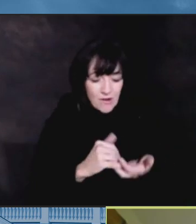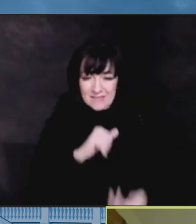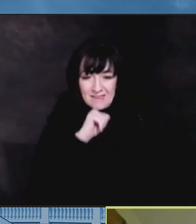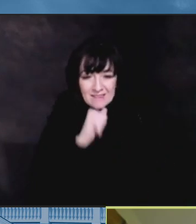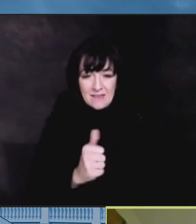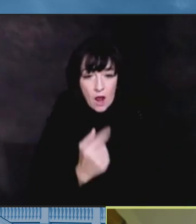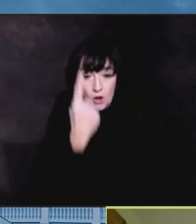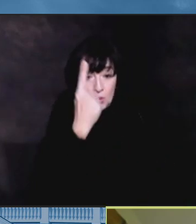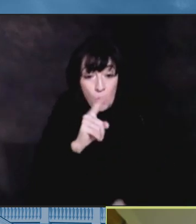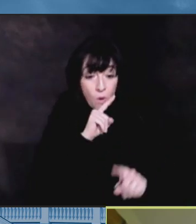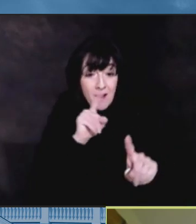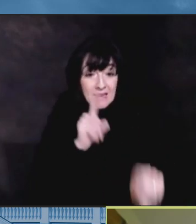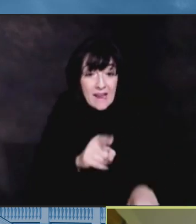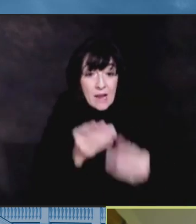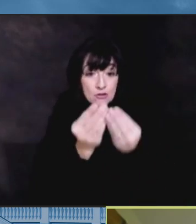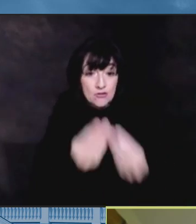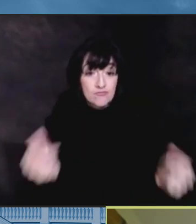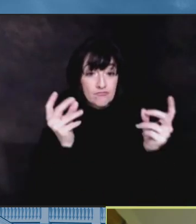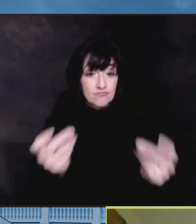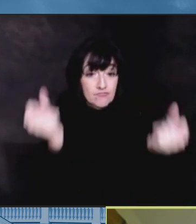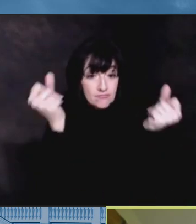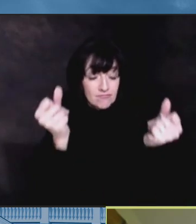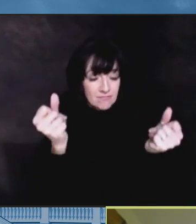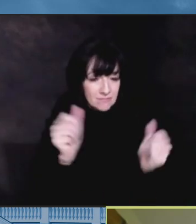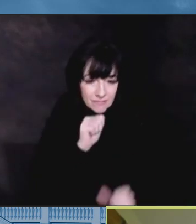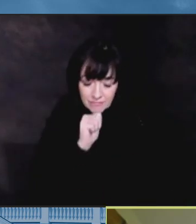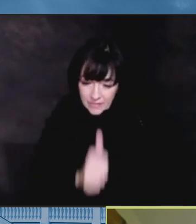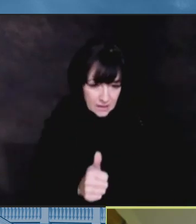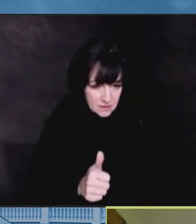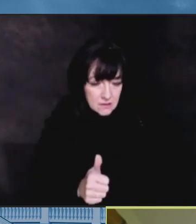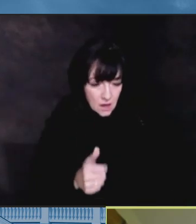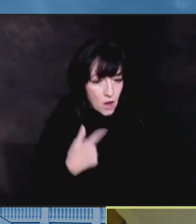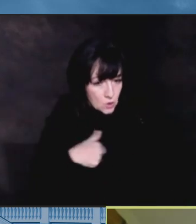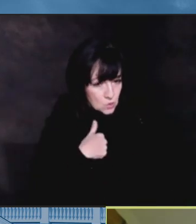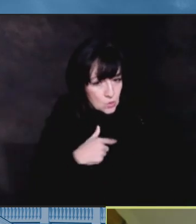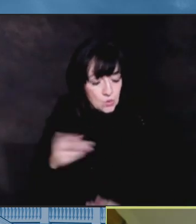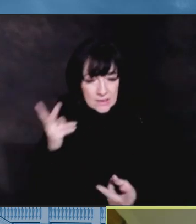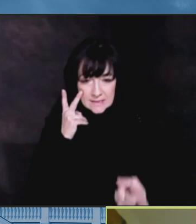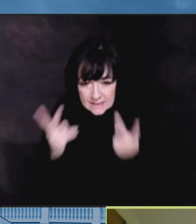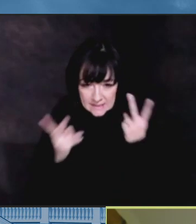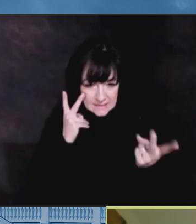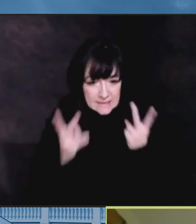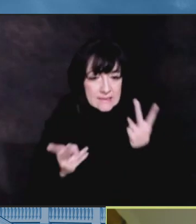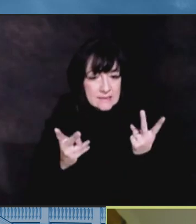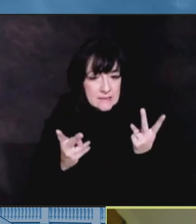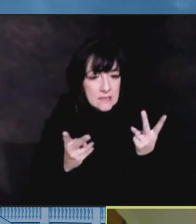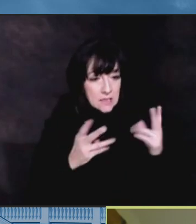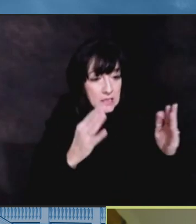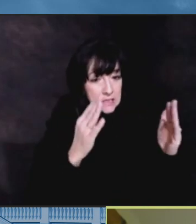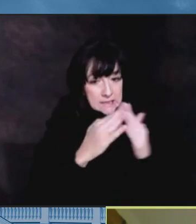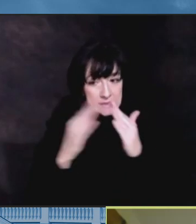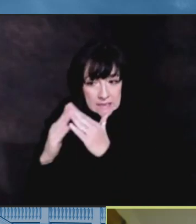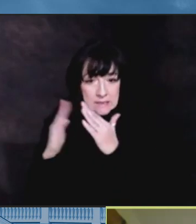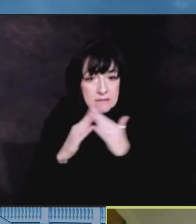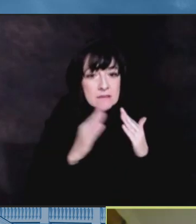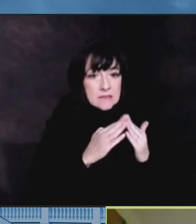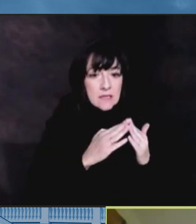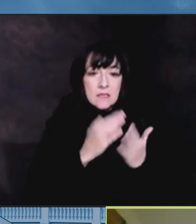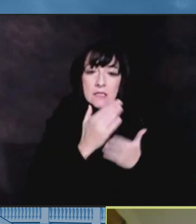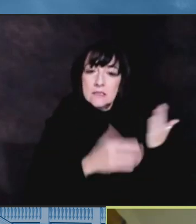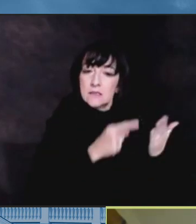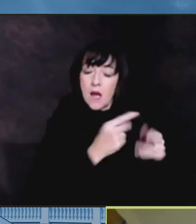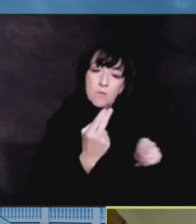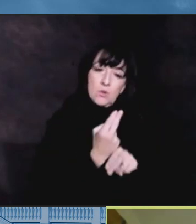one-size-fits-all response. We've seen other larger urban areas, take a convention center or something like that and set